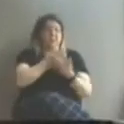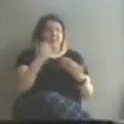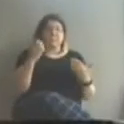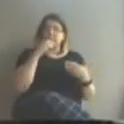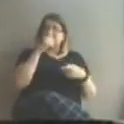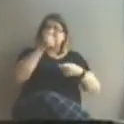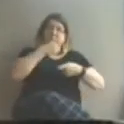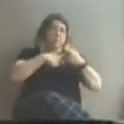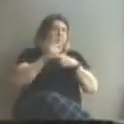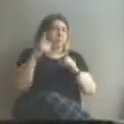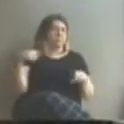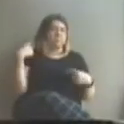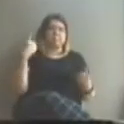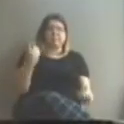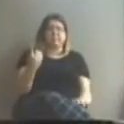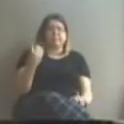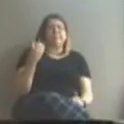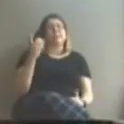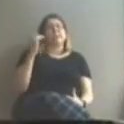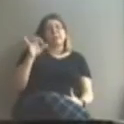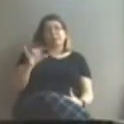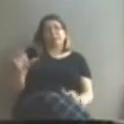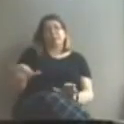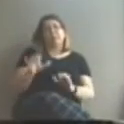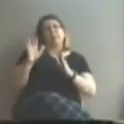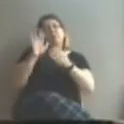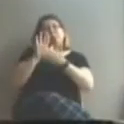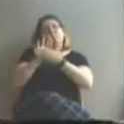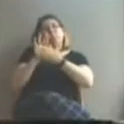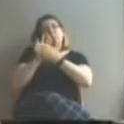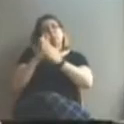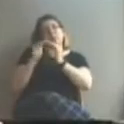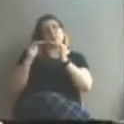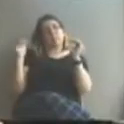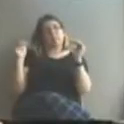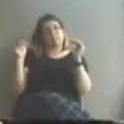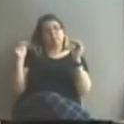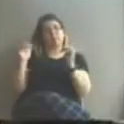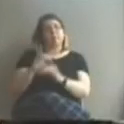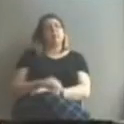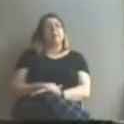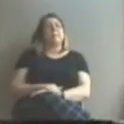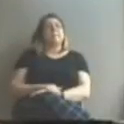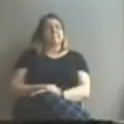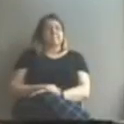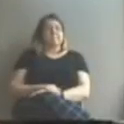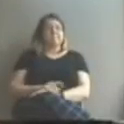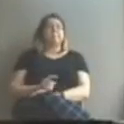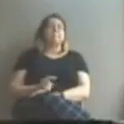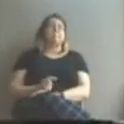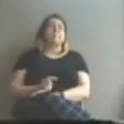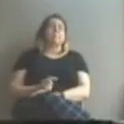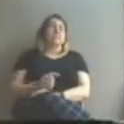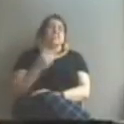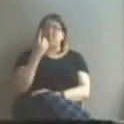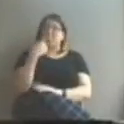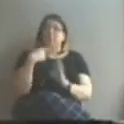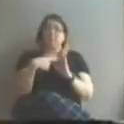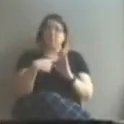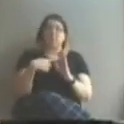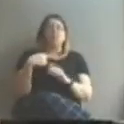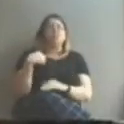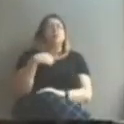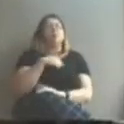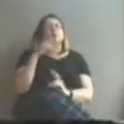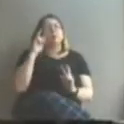been replaced. And that's something that was being done at the school level. When we looked, and this is just one example, when we